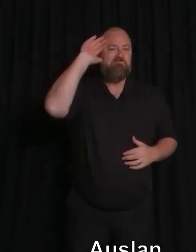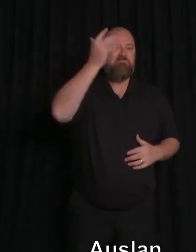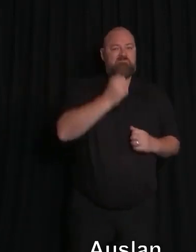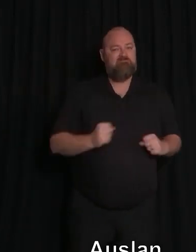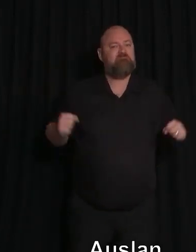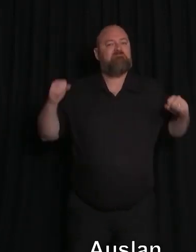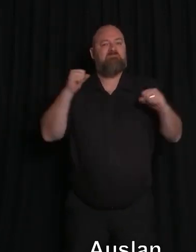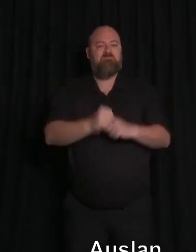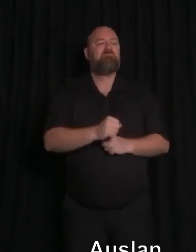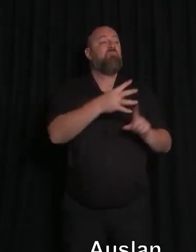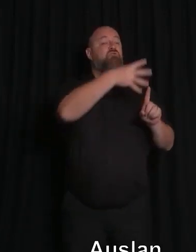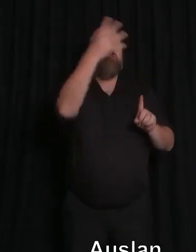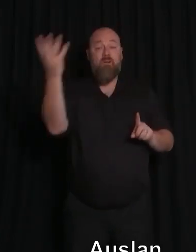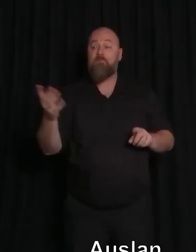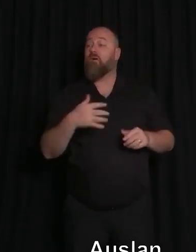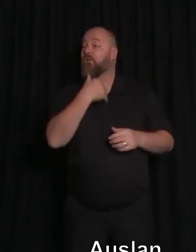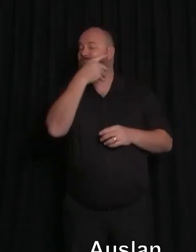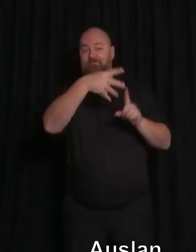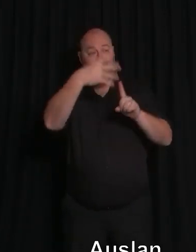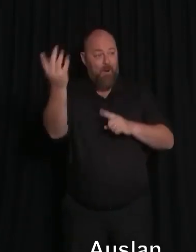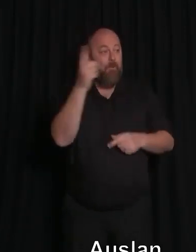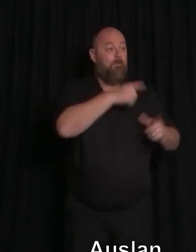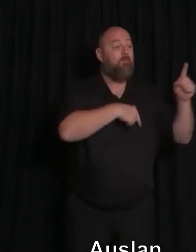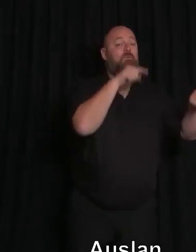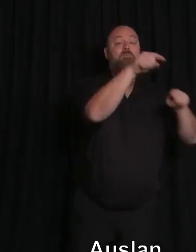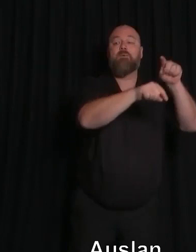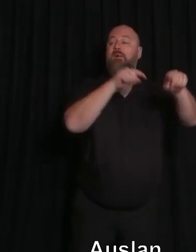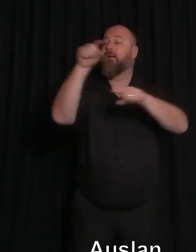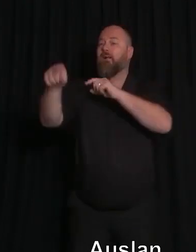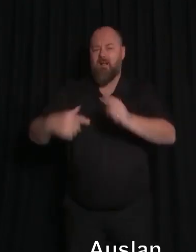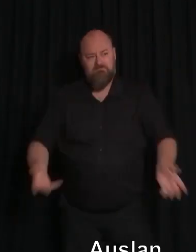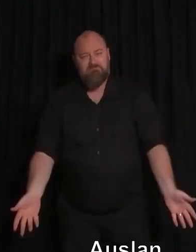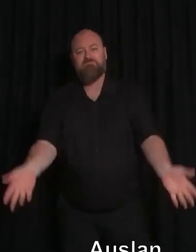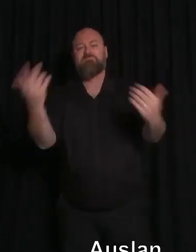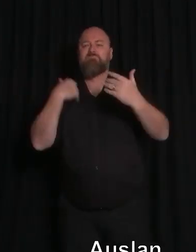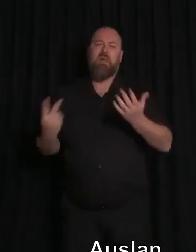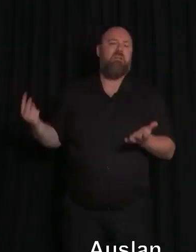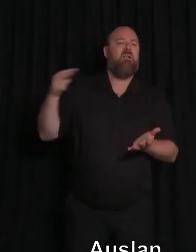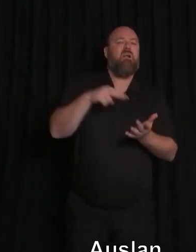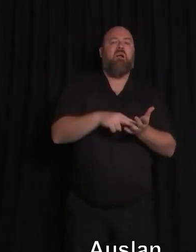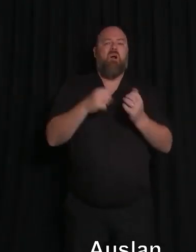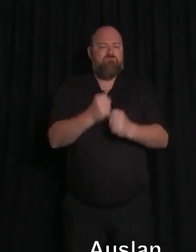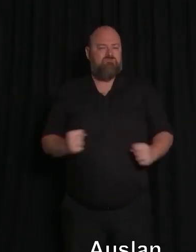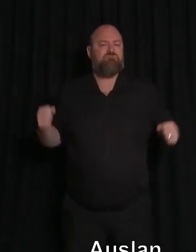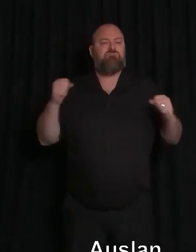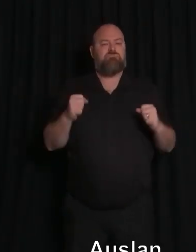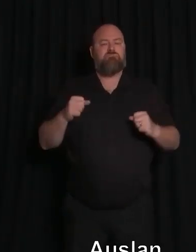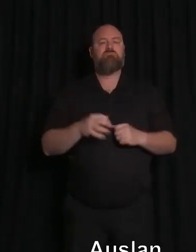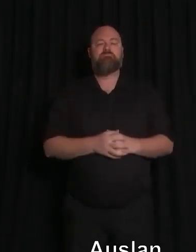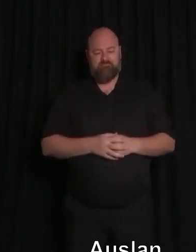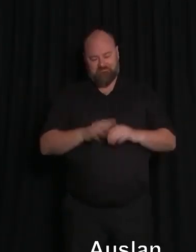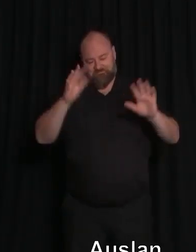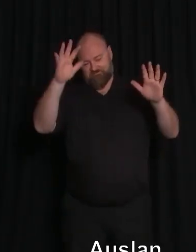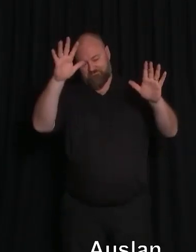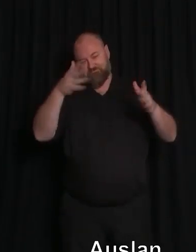Rainbow peoples everywhere, rise up, stay strong. Kia ora